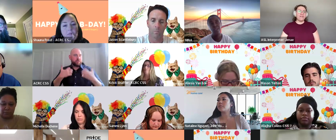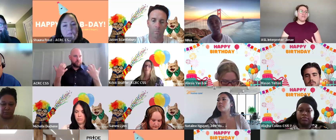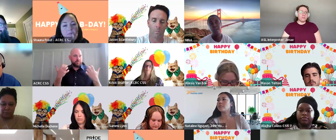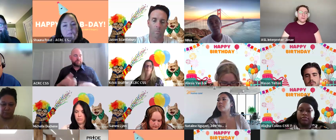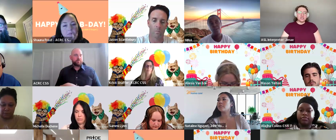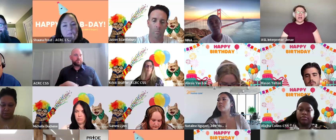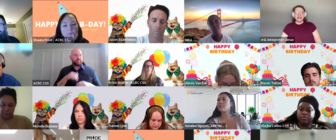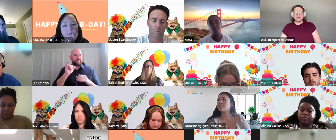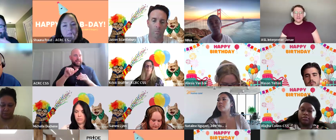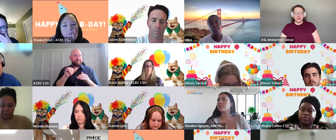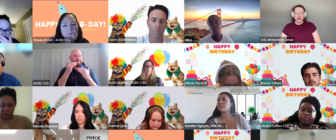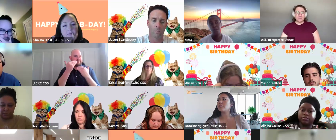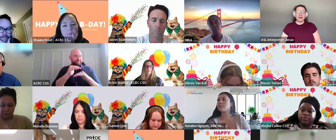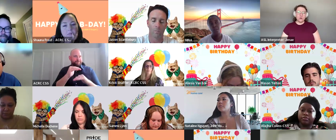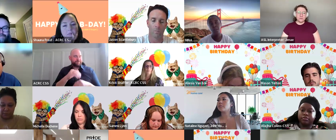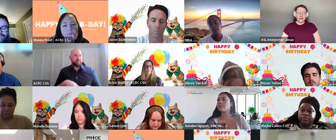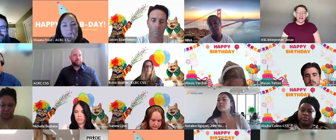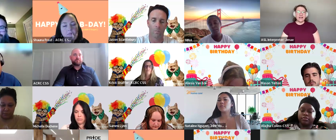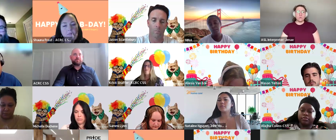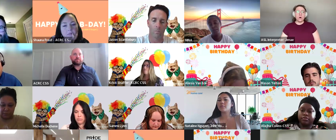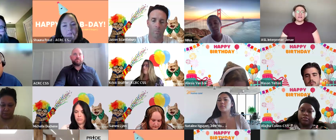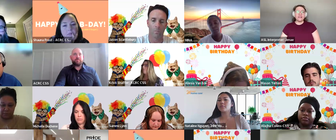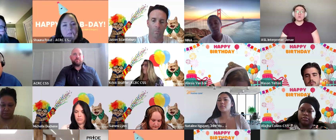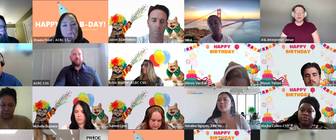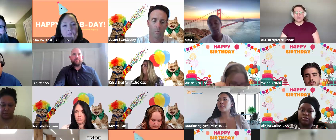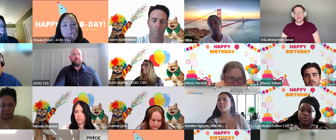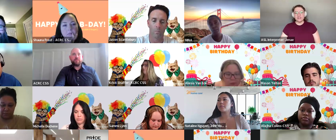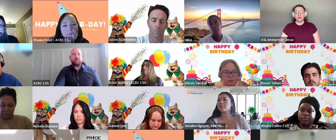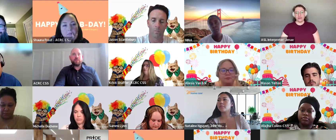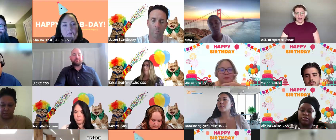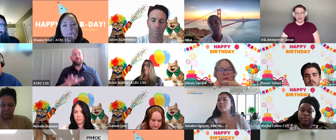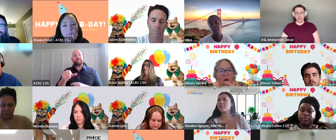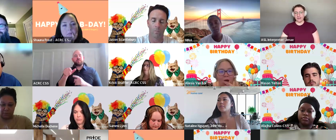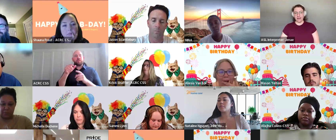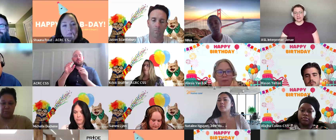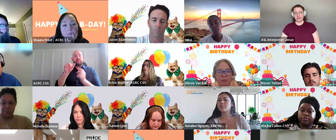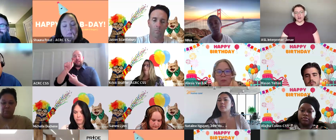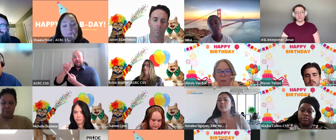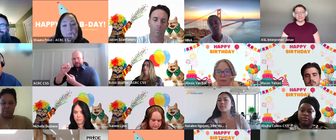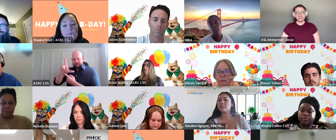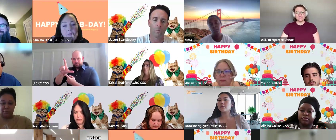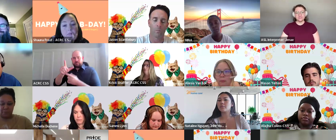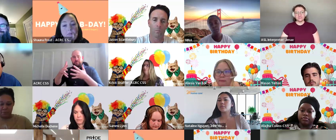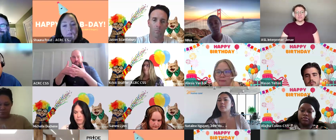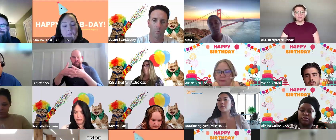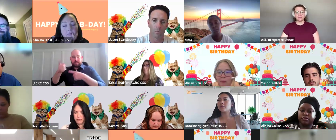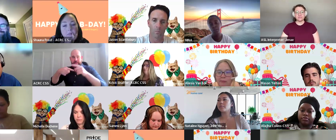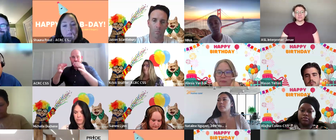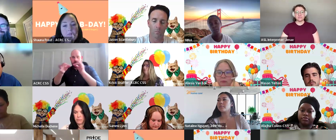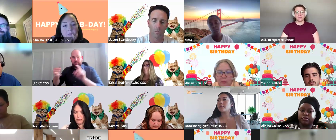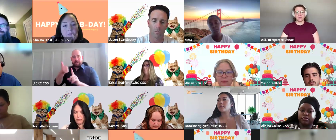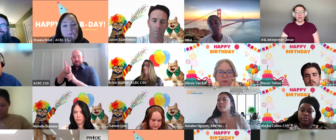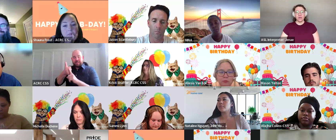So even for me trying to figure out that home sign and what the equivalent is for them in ASL.